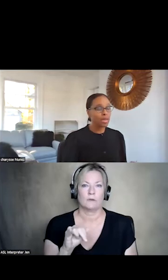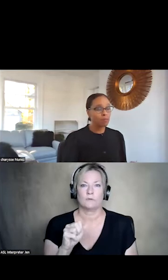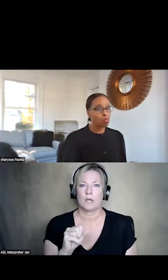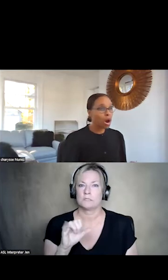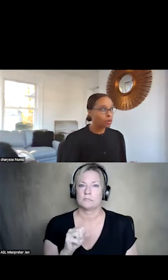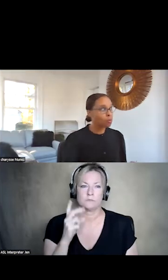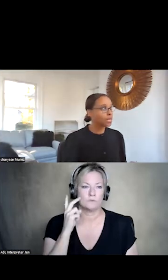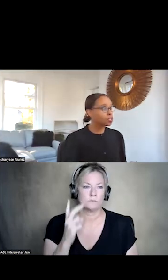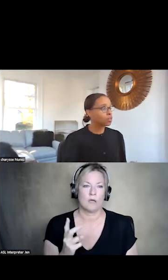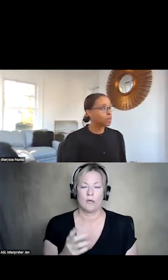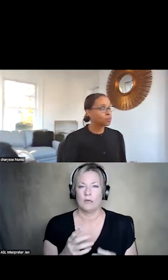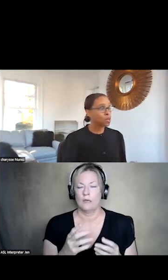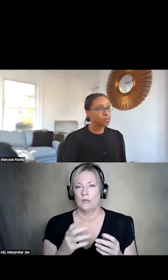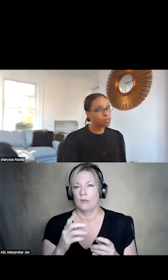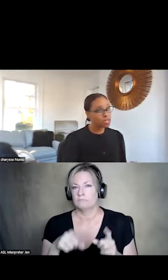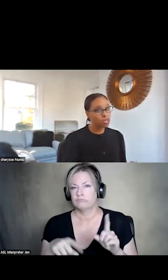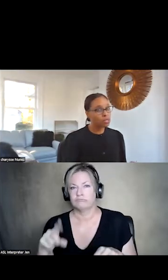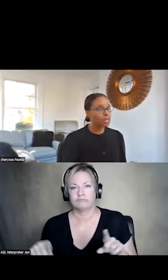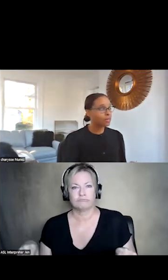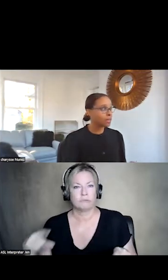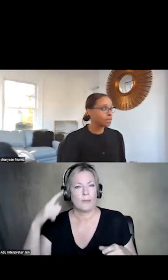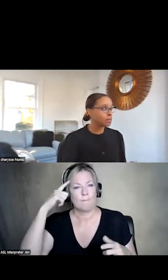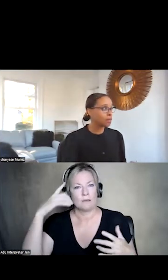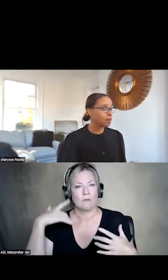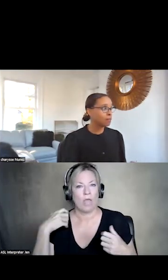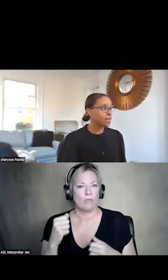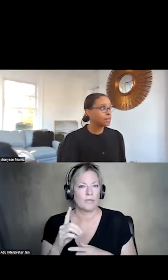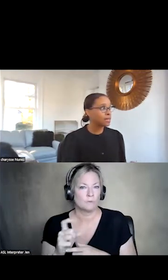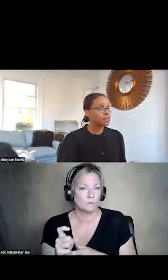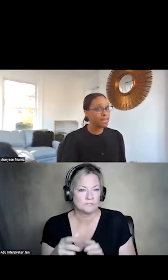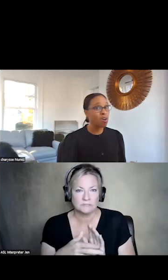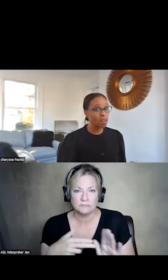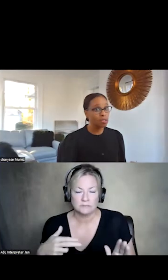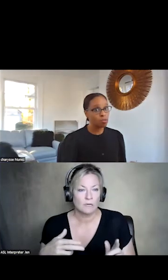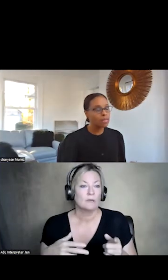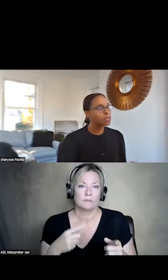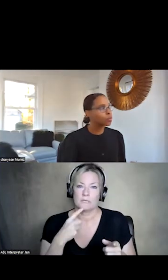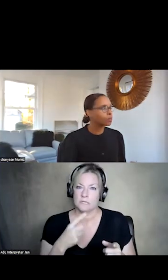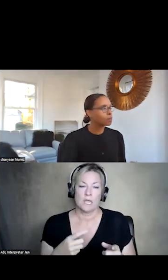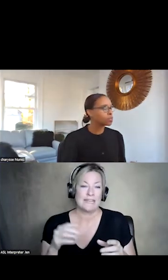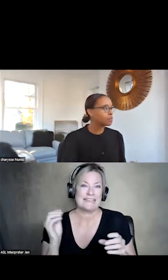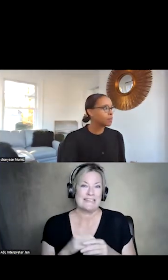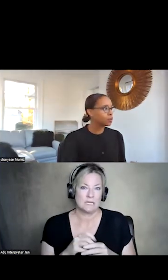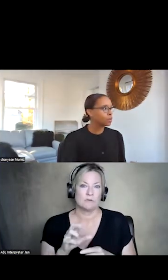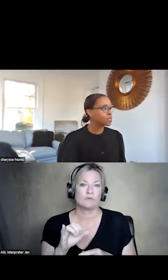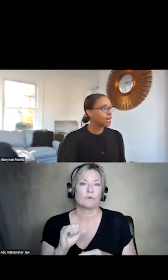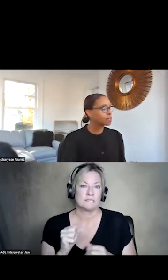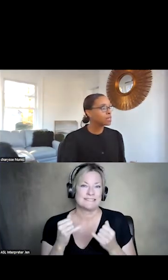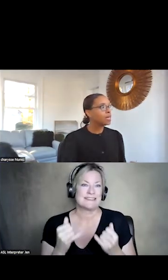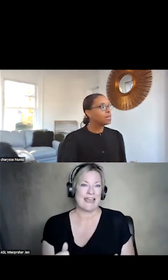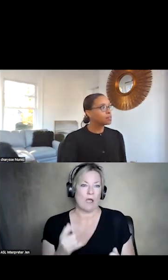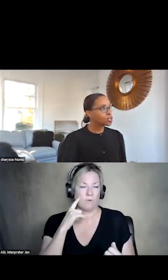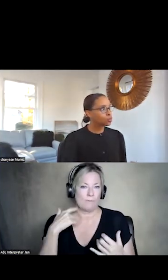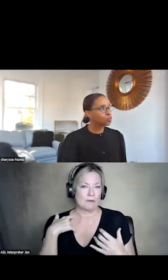saw, they have a wider range of mental health conditions, and again, indicate that they are in crisis when it comes to their mental health